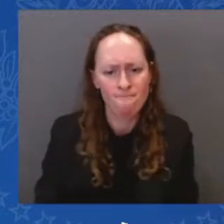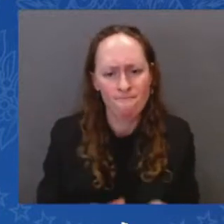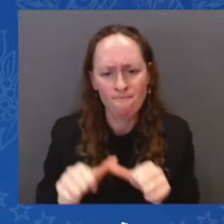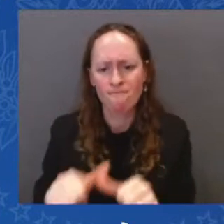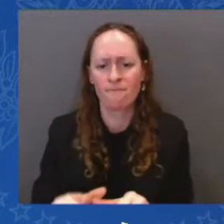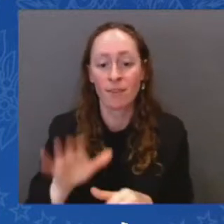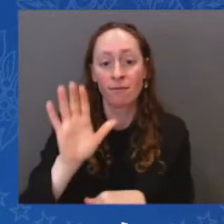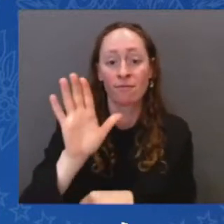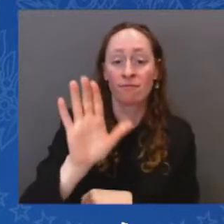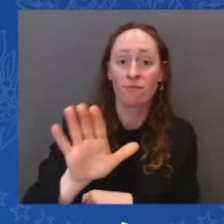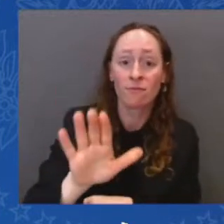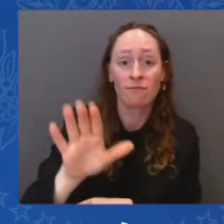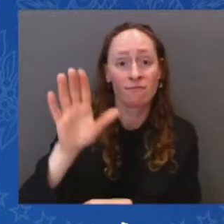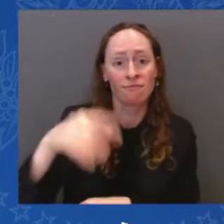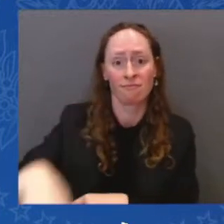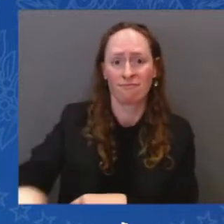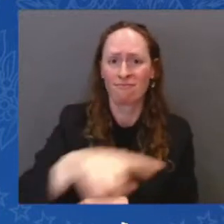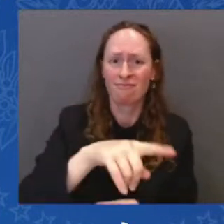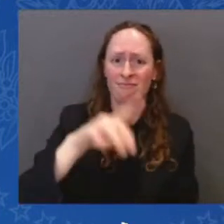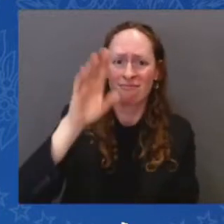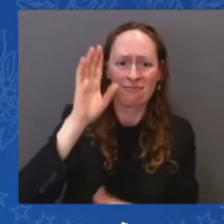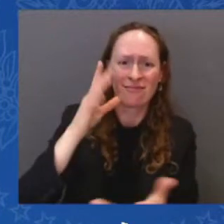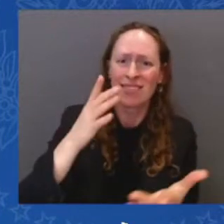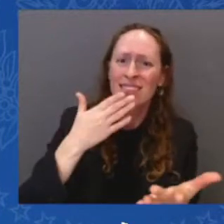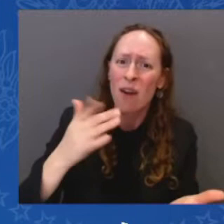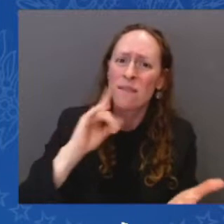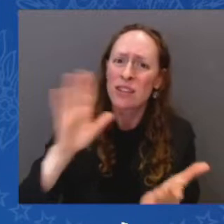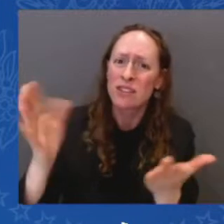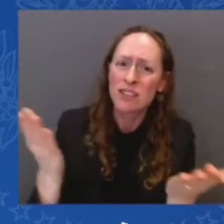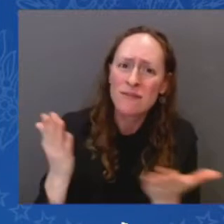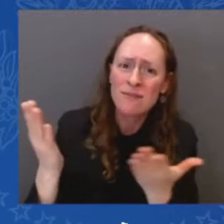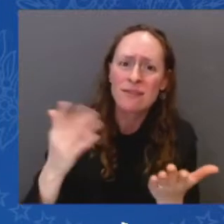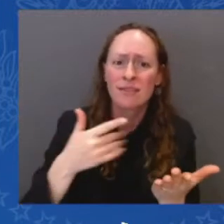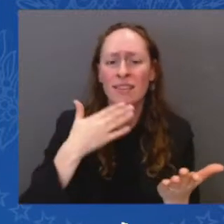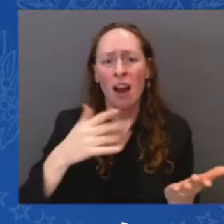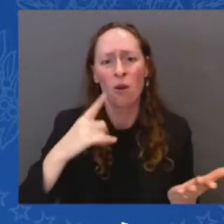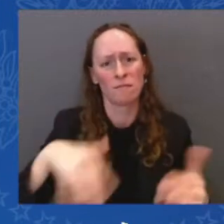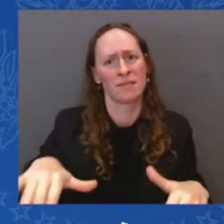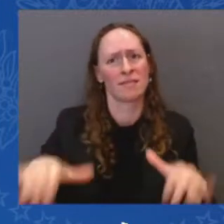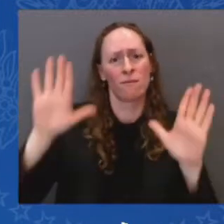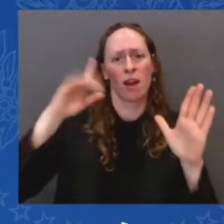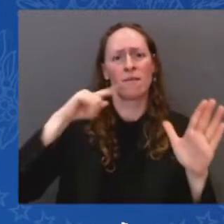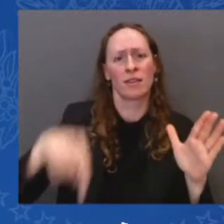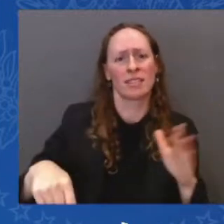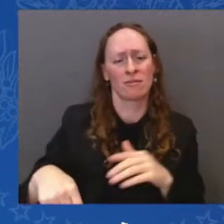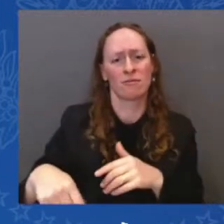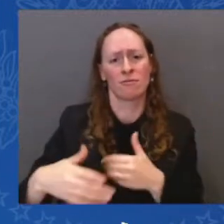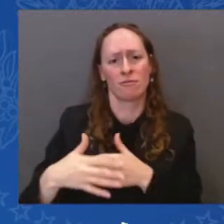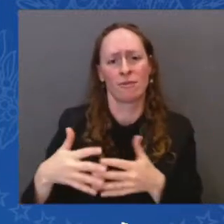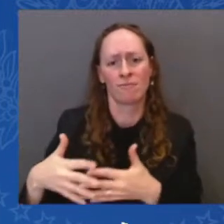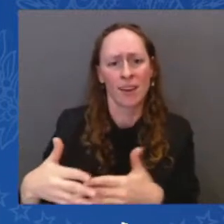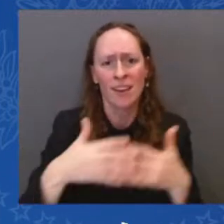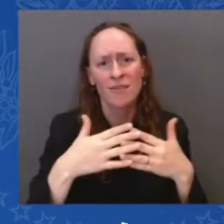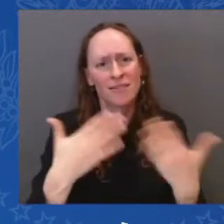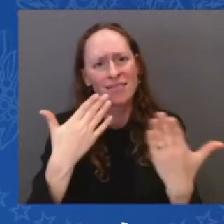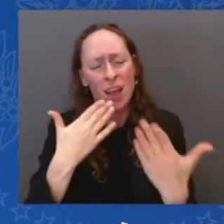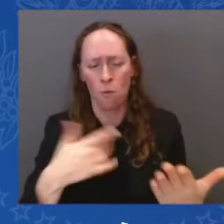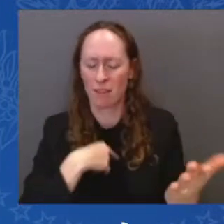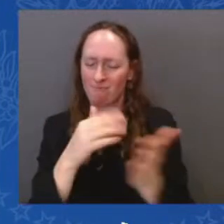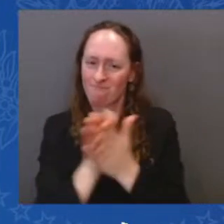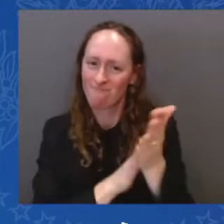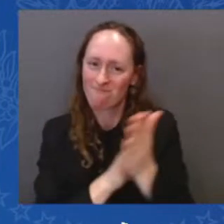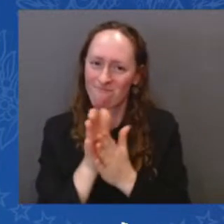years. I look forward to working even more closely with you, CQ, as we take on the challenges